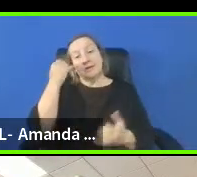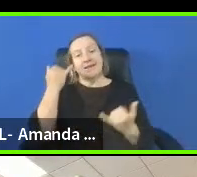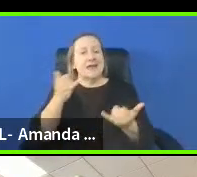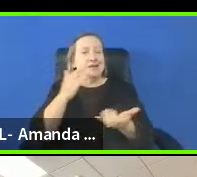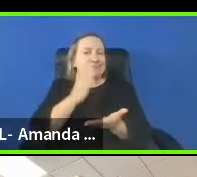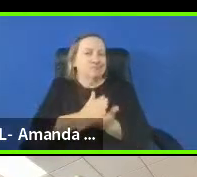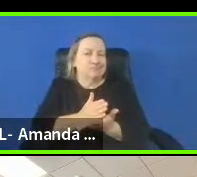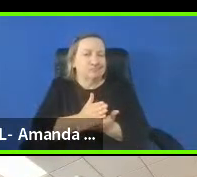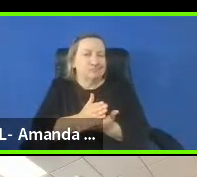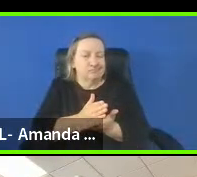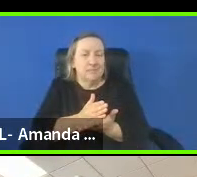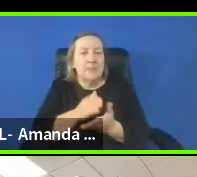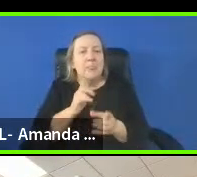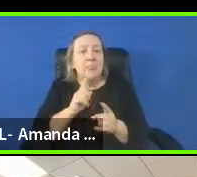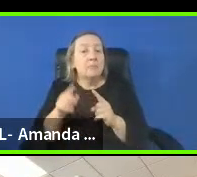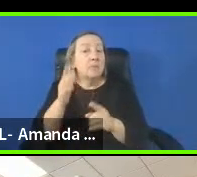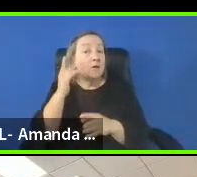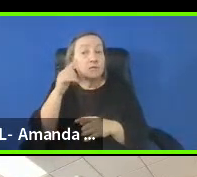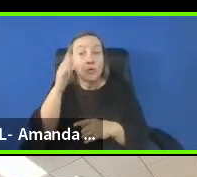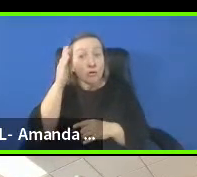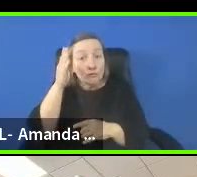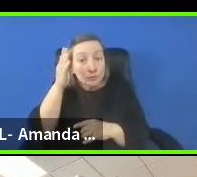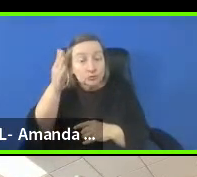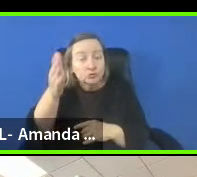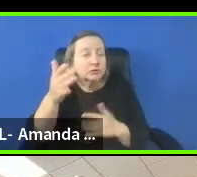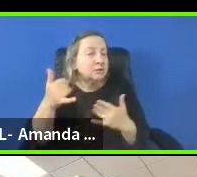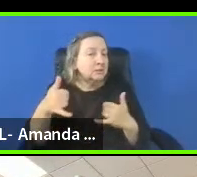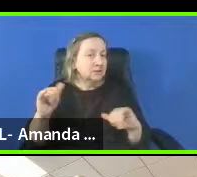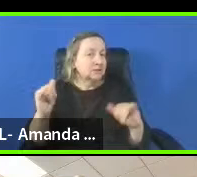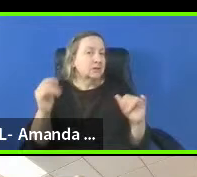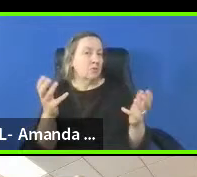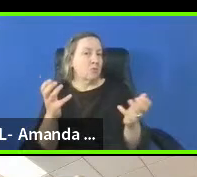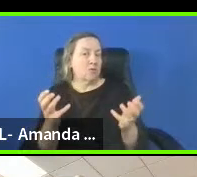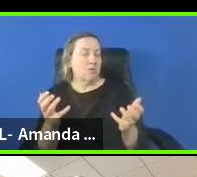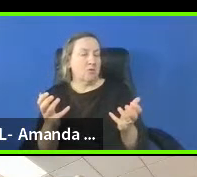anymore, but for future, they still wanted